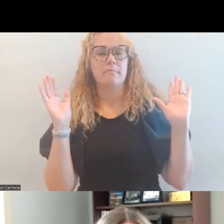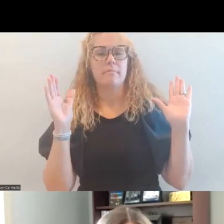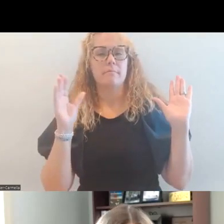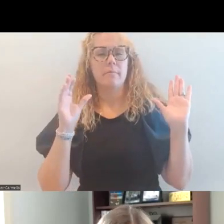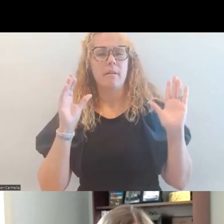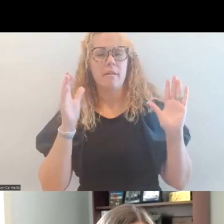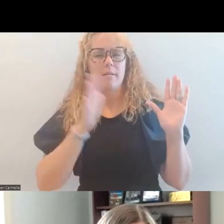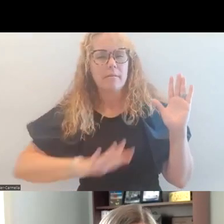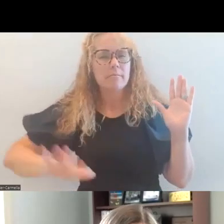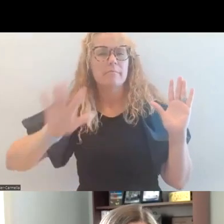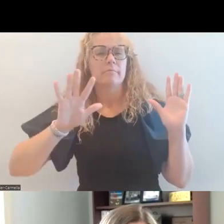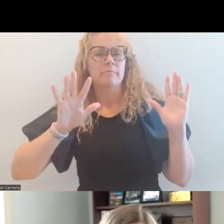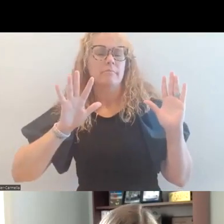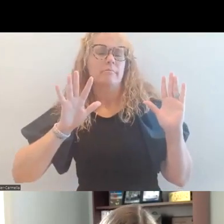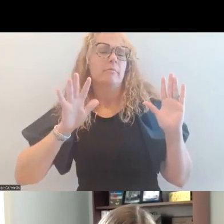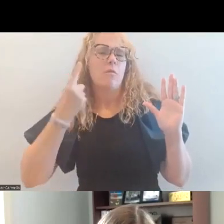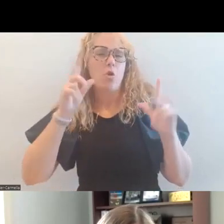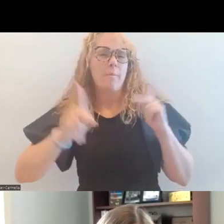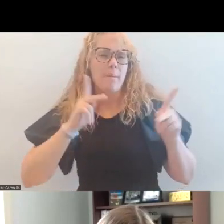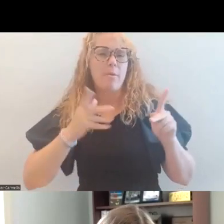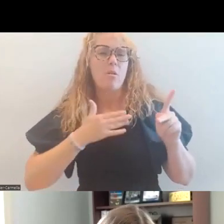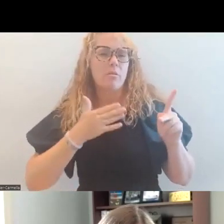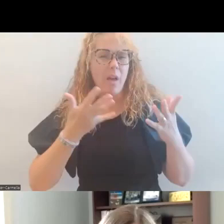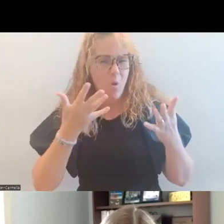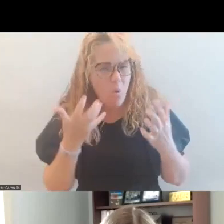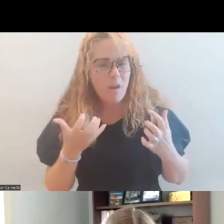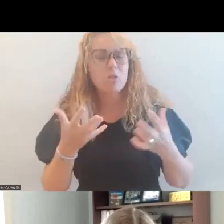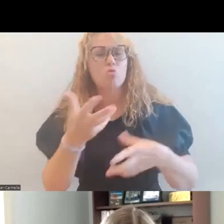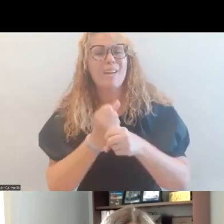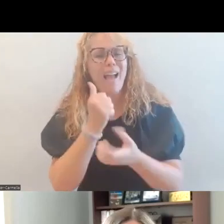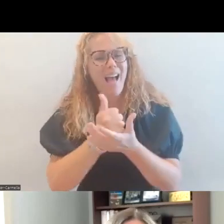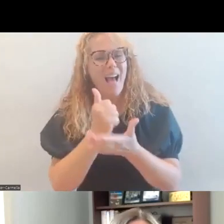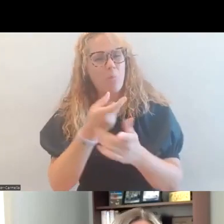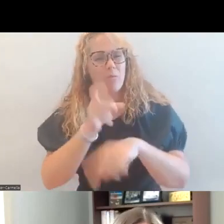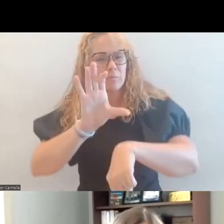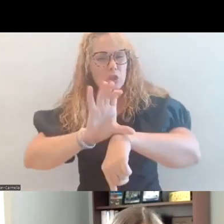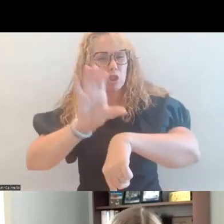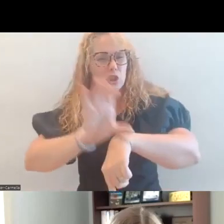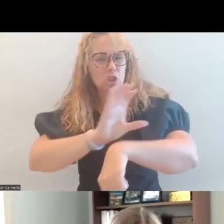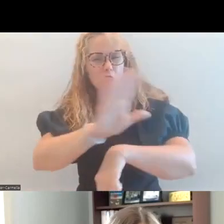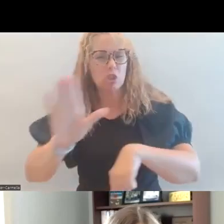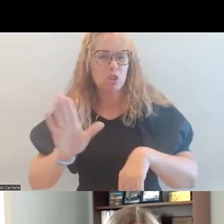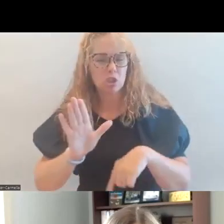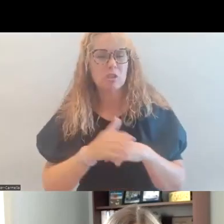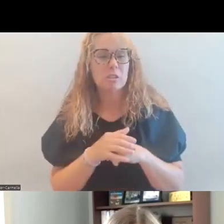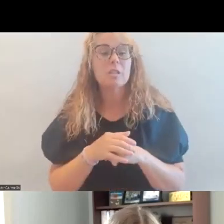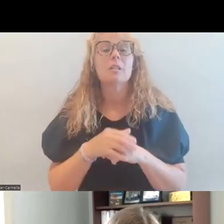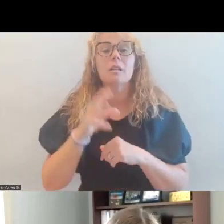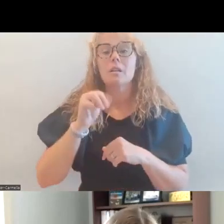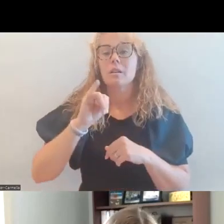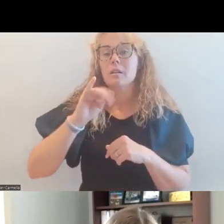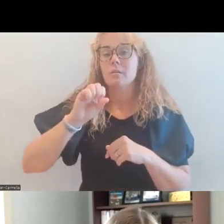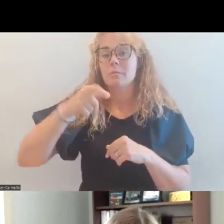for people who are going to seek help at their church as a first point. In Mississippi, and I know in